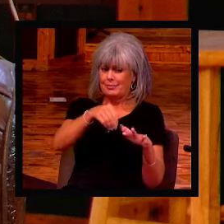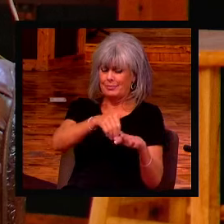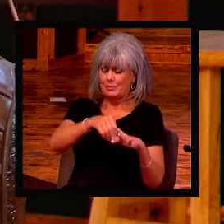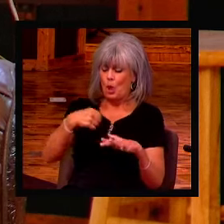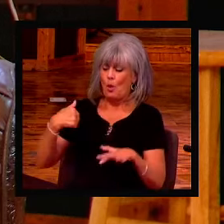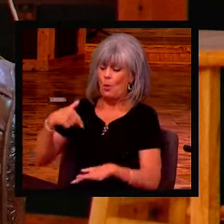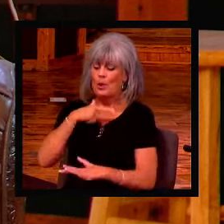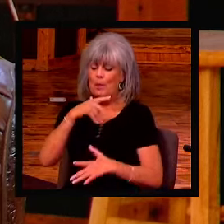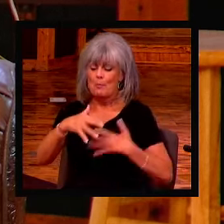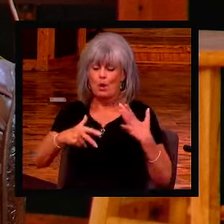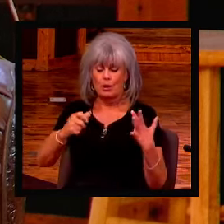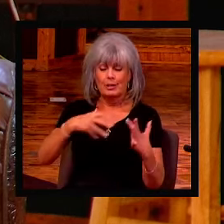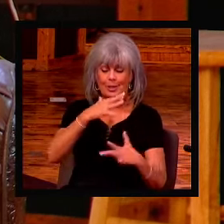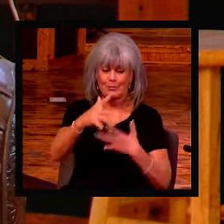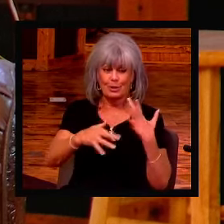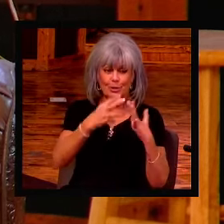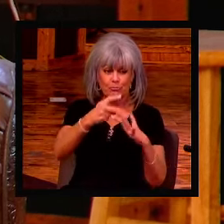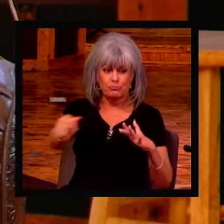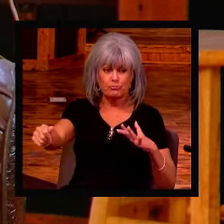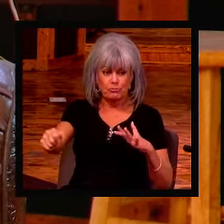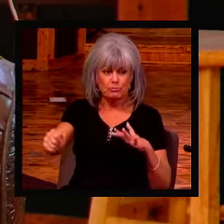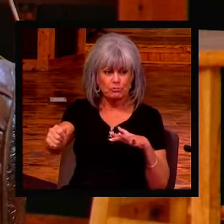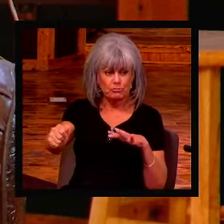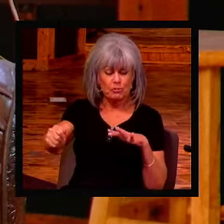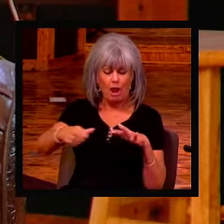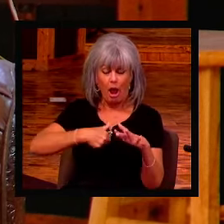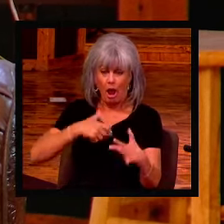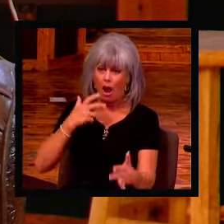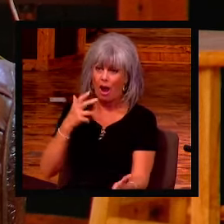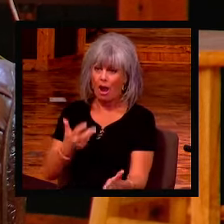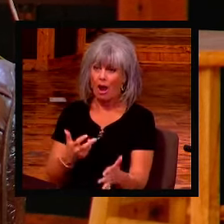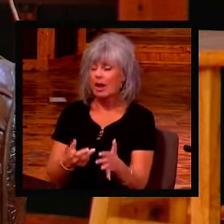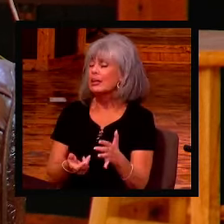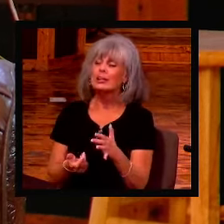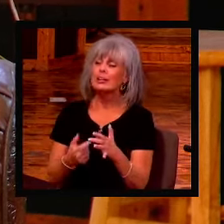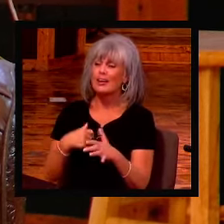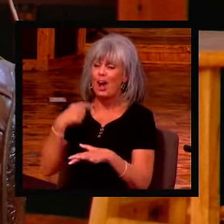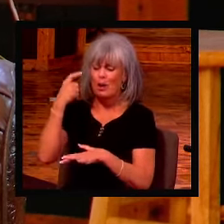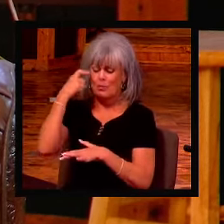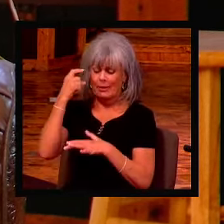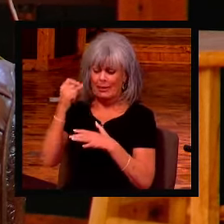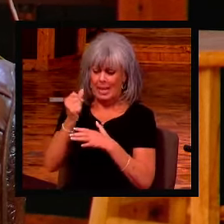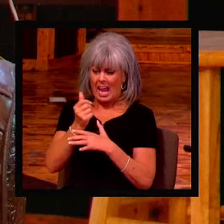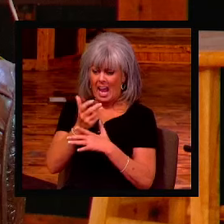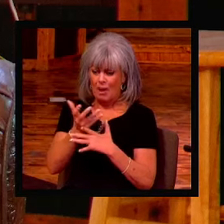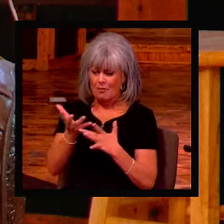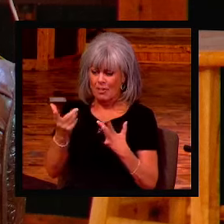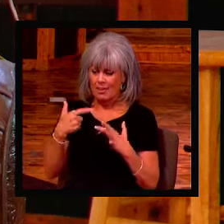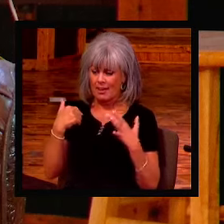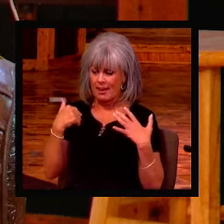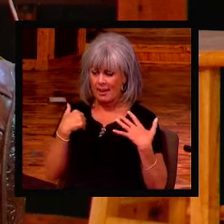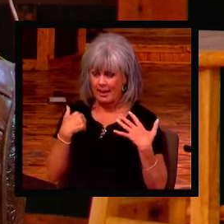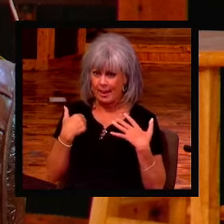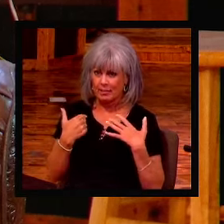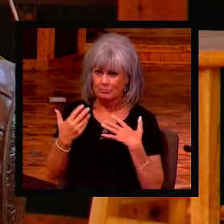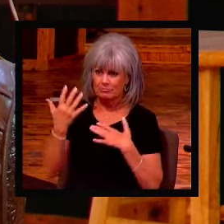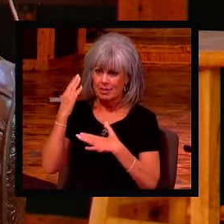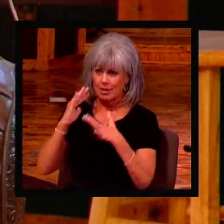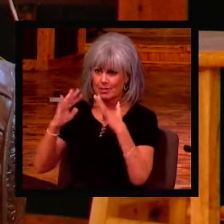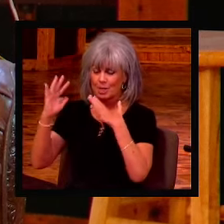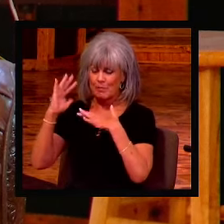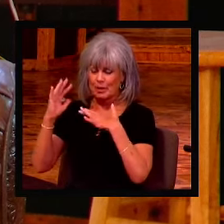burned it all. And I was like, oh. You know, because I'm thinking of everything I had at one time. And I said, it's